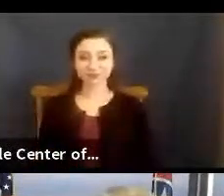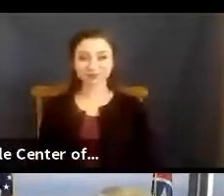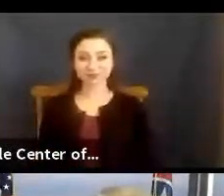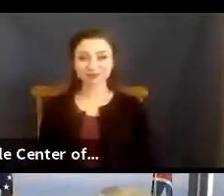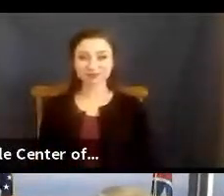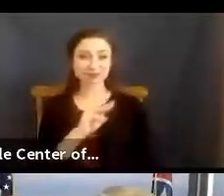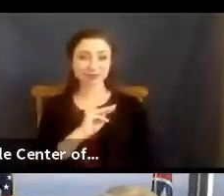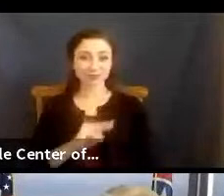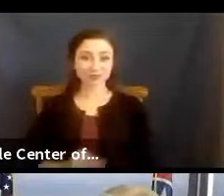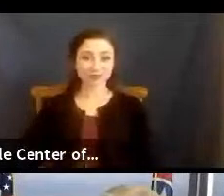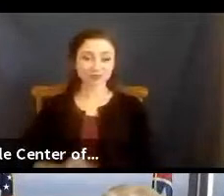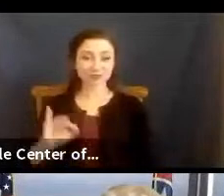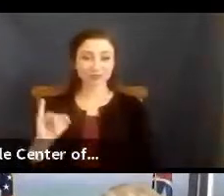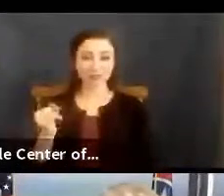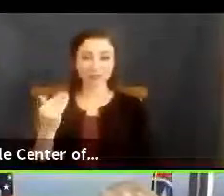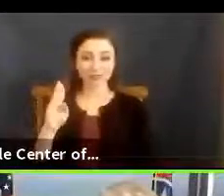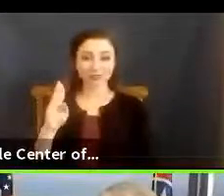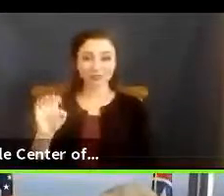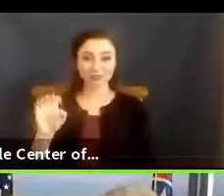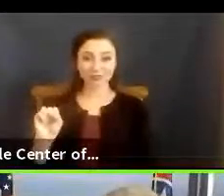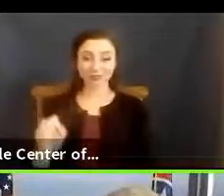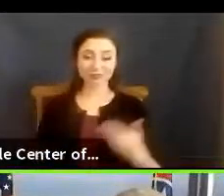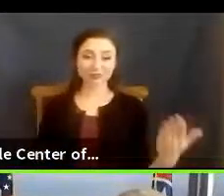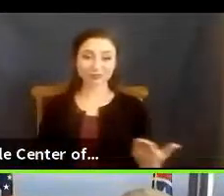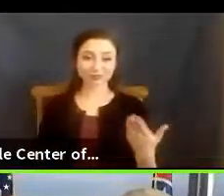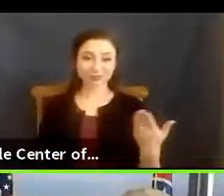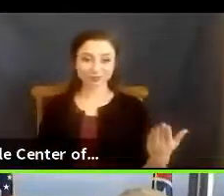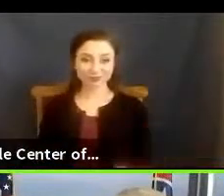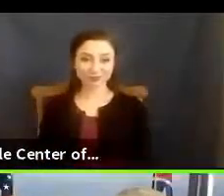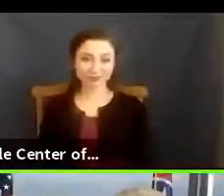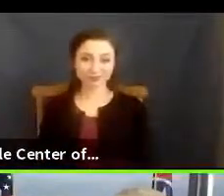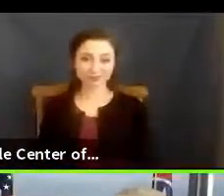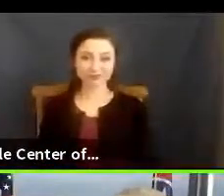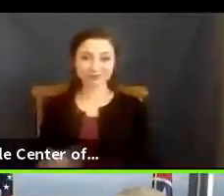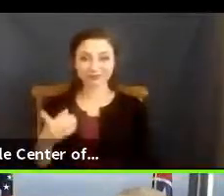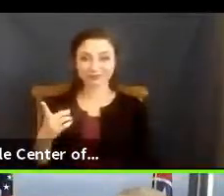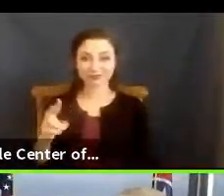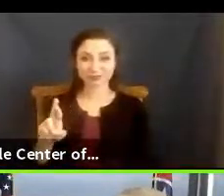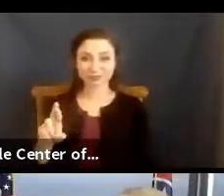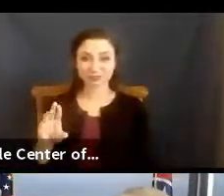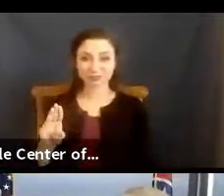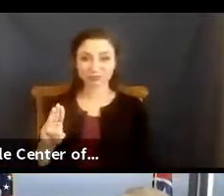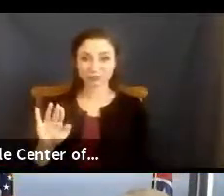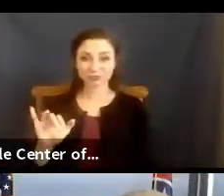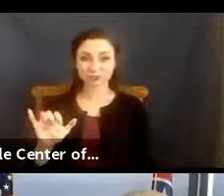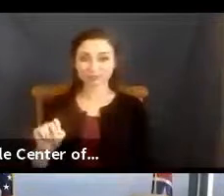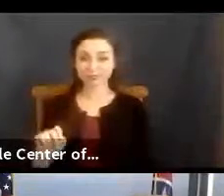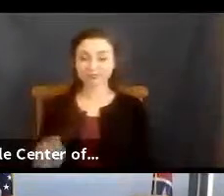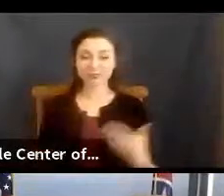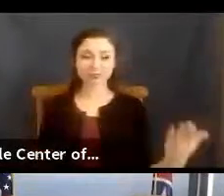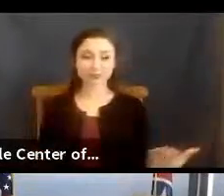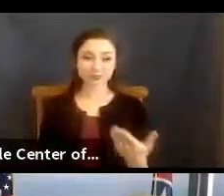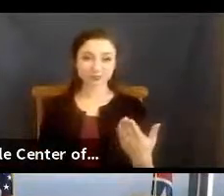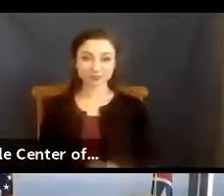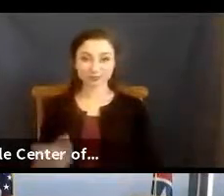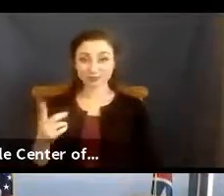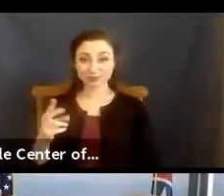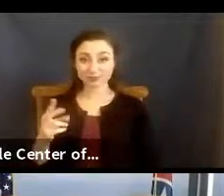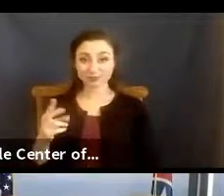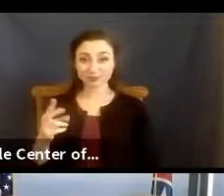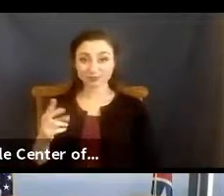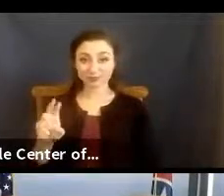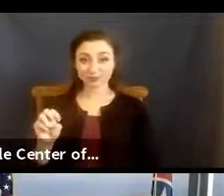Mayor Jacobs. Here. Dr. O'Brien, Here. Dr.